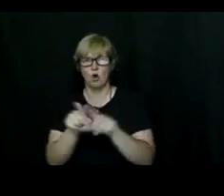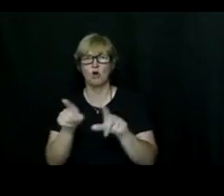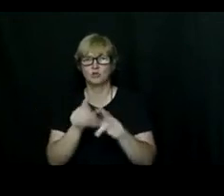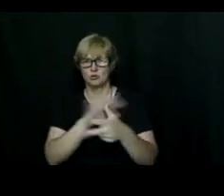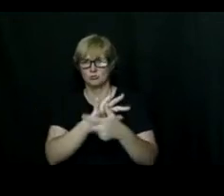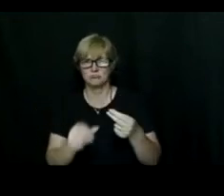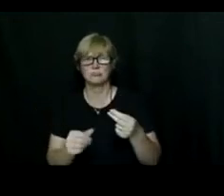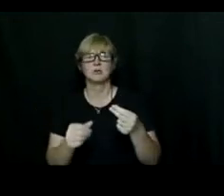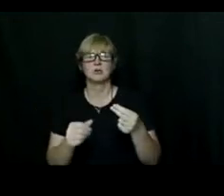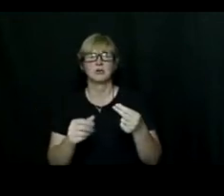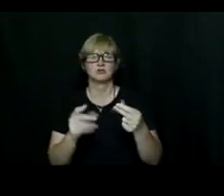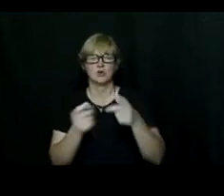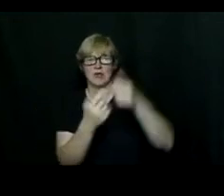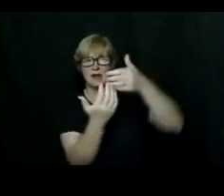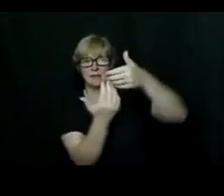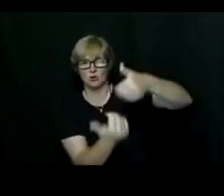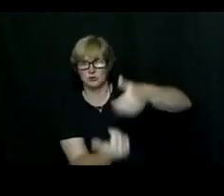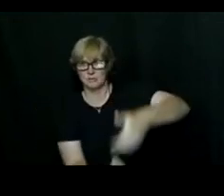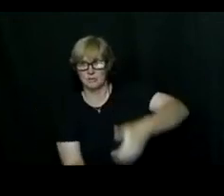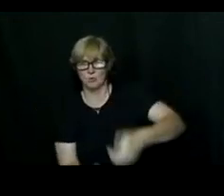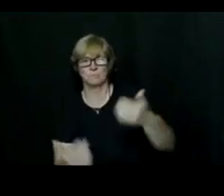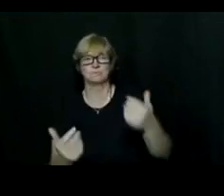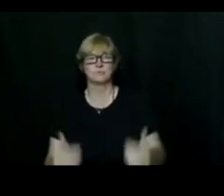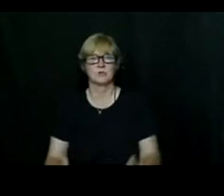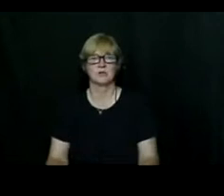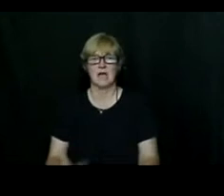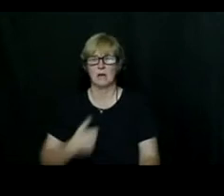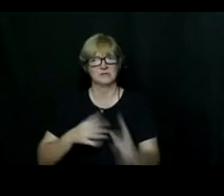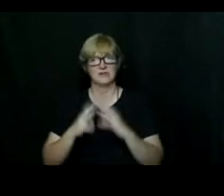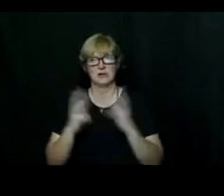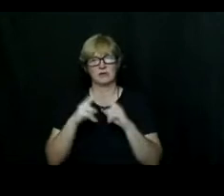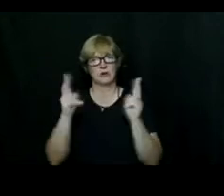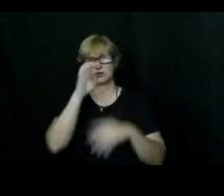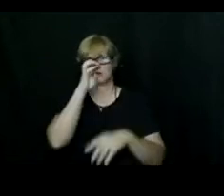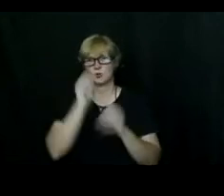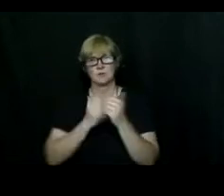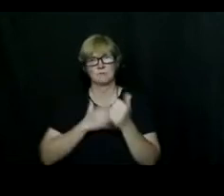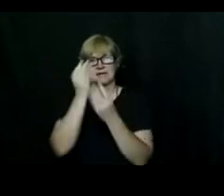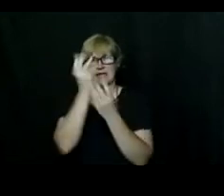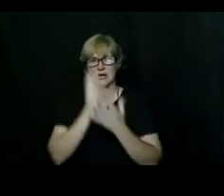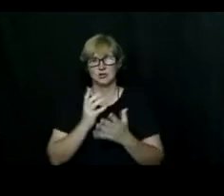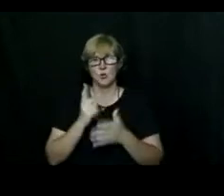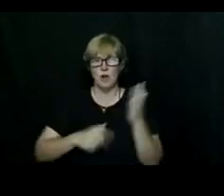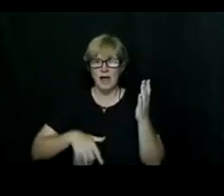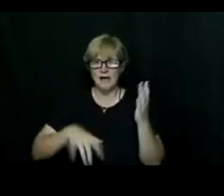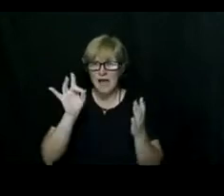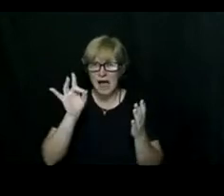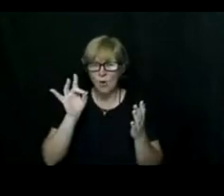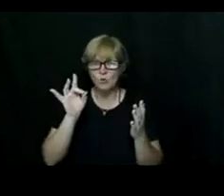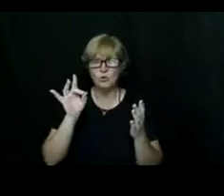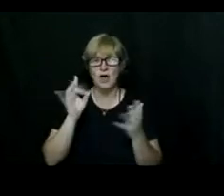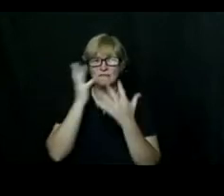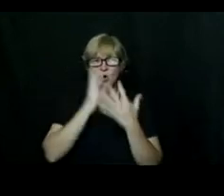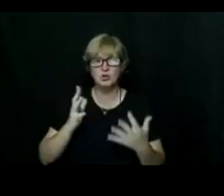partialed all of them out for the correlation already to be really strict with my data. And so what we found, unfortunately, in this